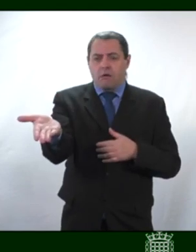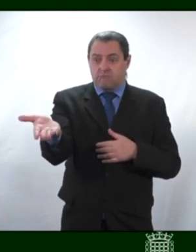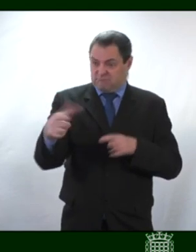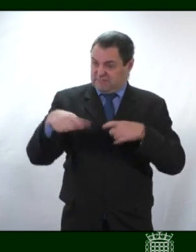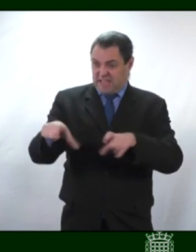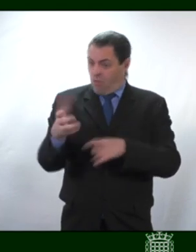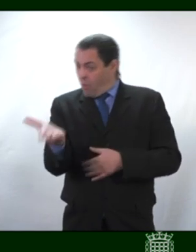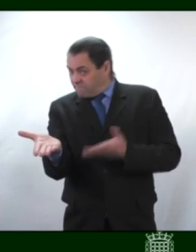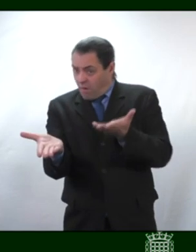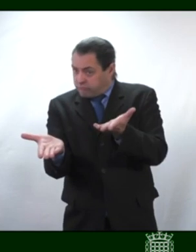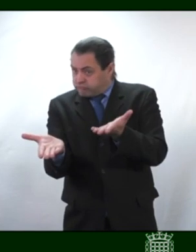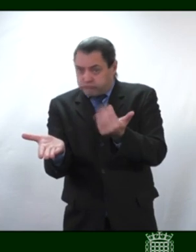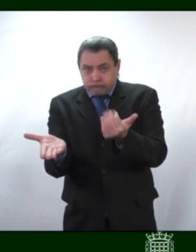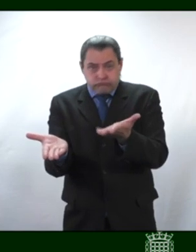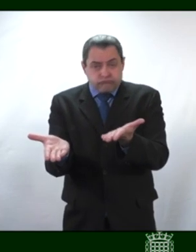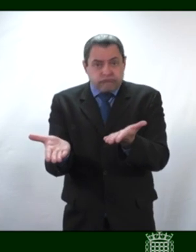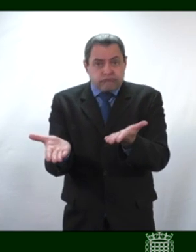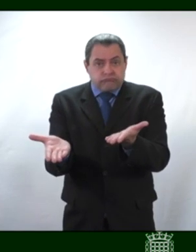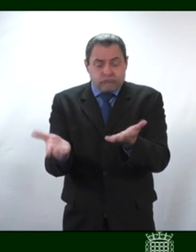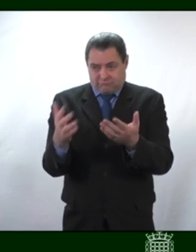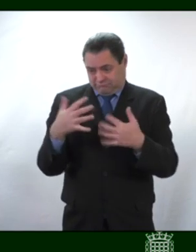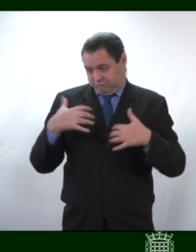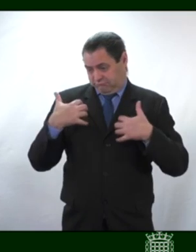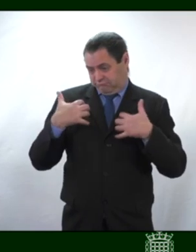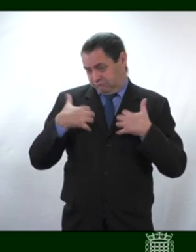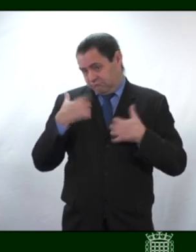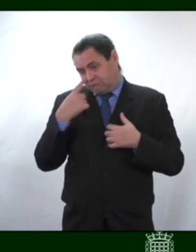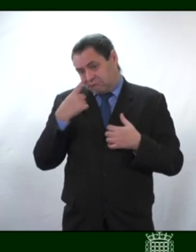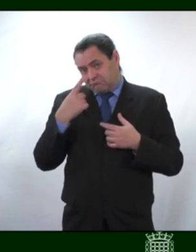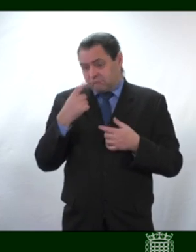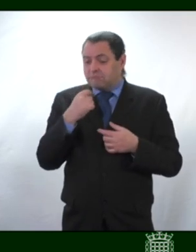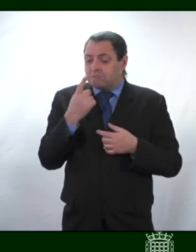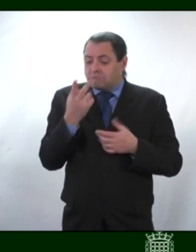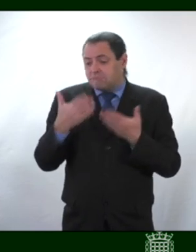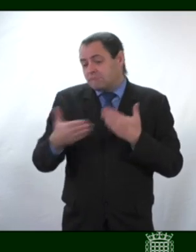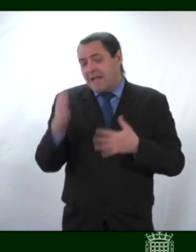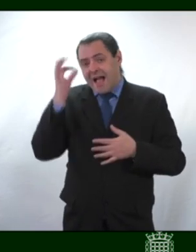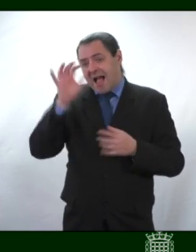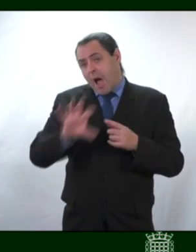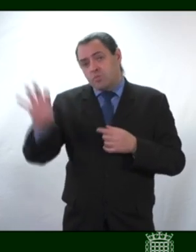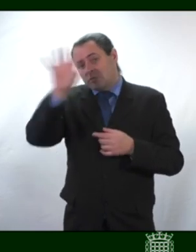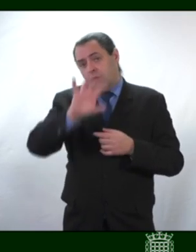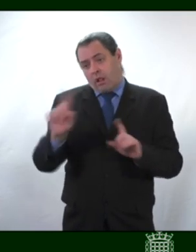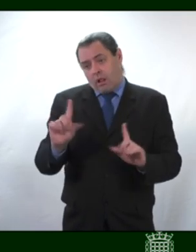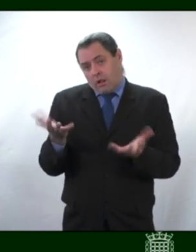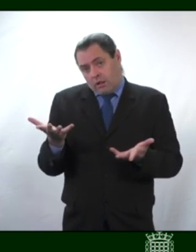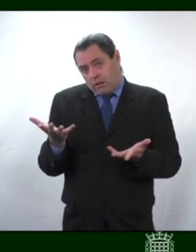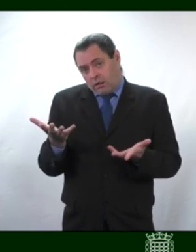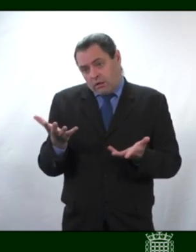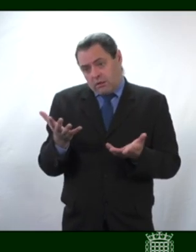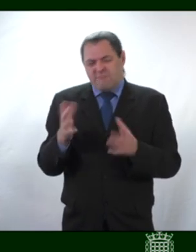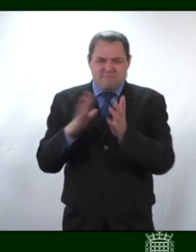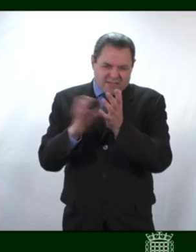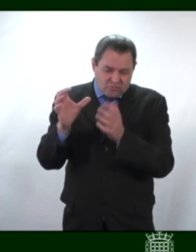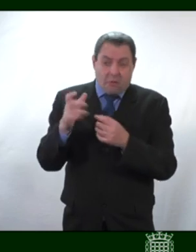table. And I look forward in the coming days to working with the local councils right across Greater Manchester, and of course